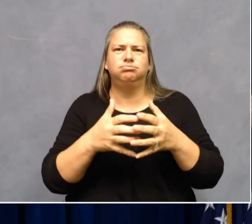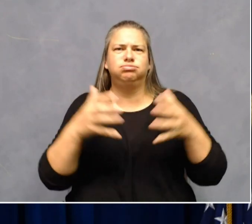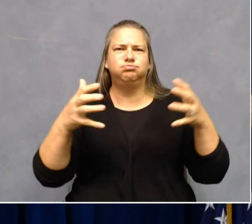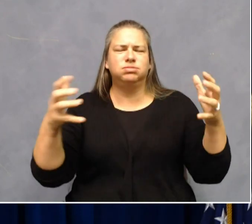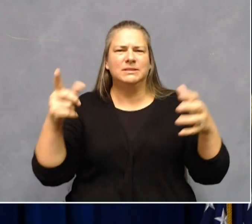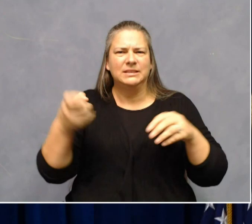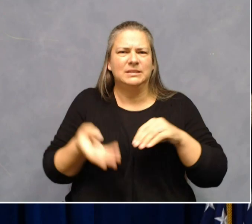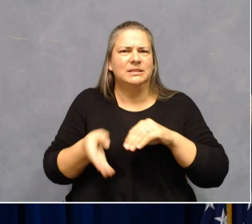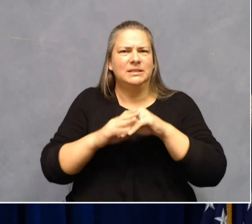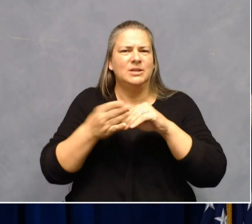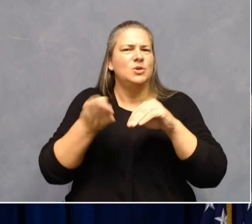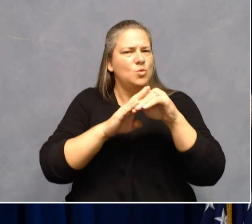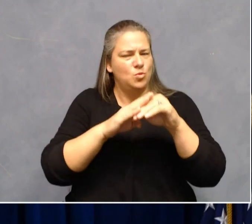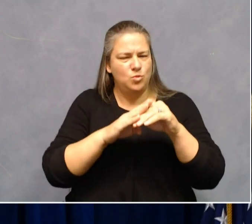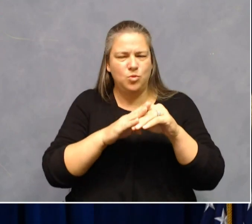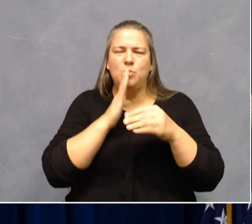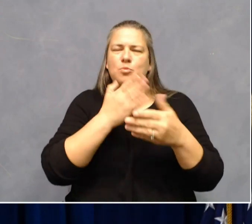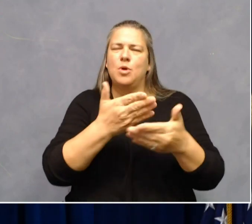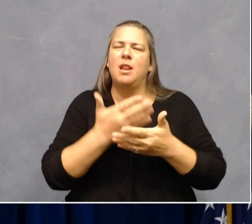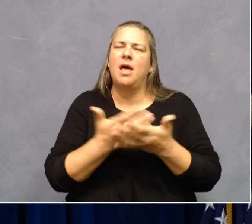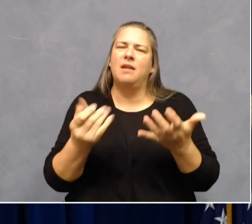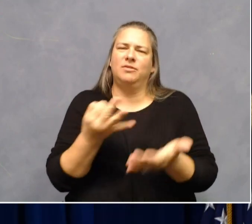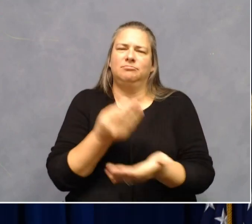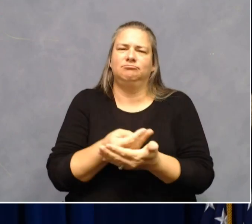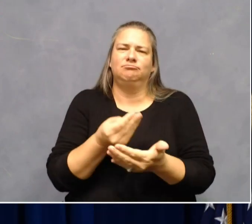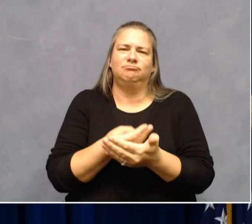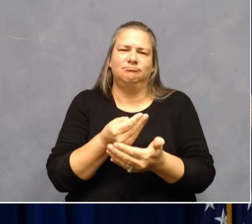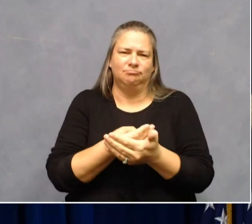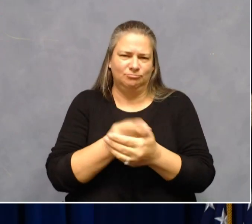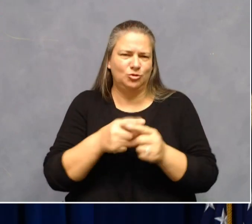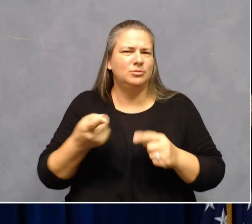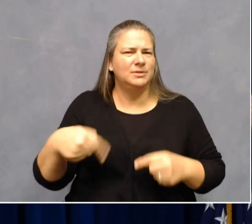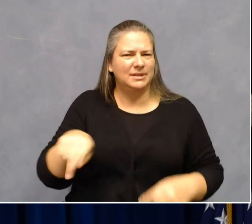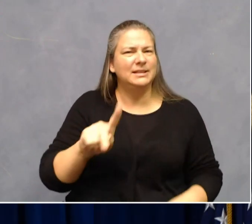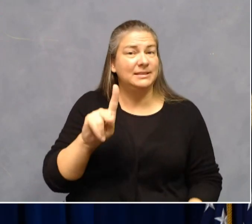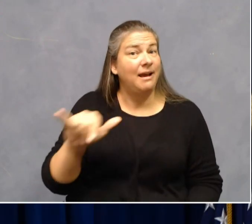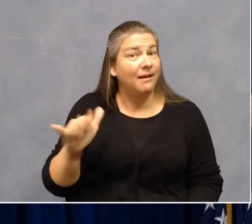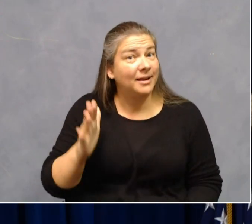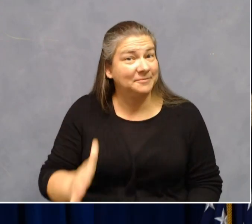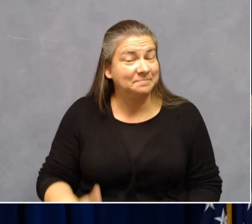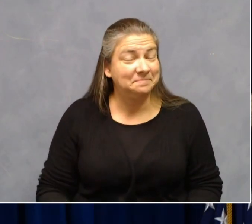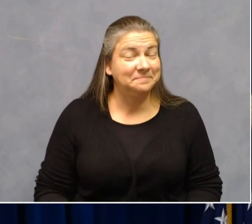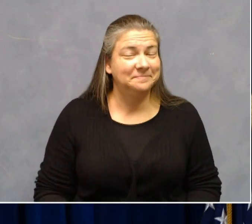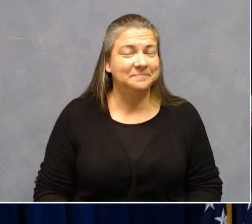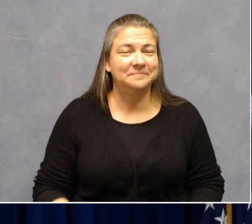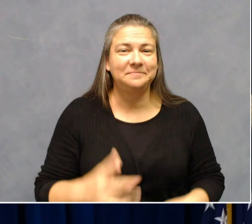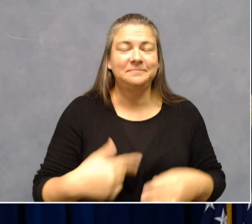to Kentuckians. All right. Second piece